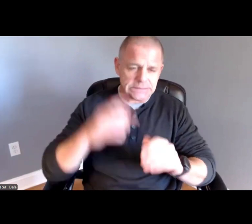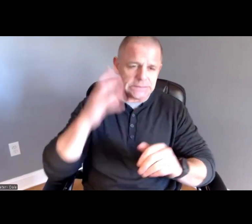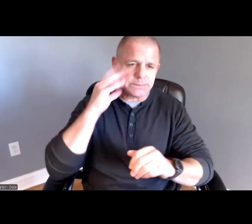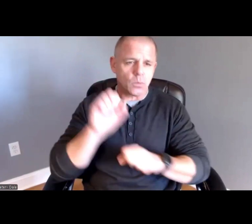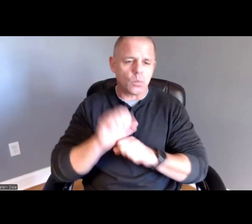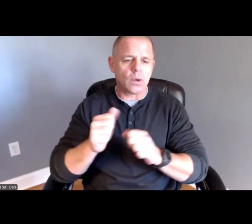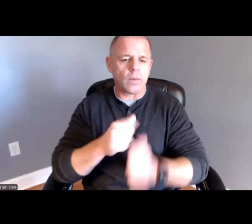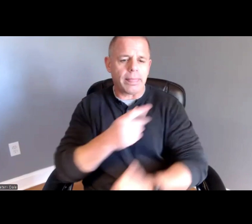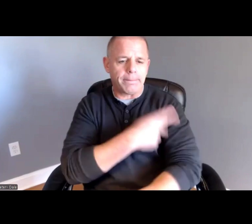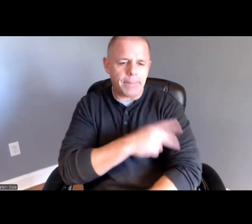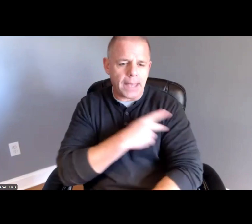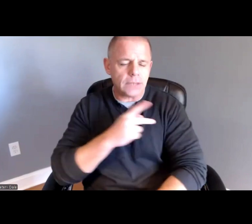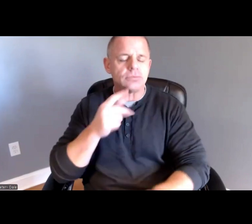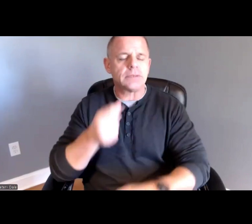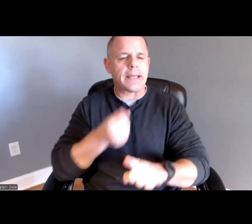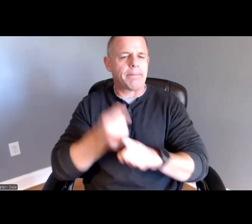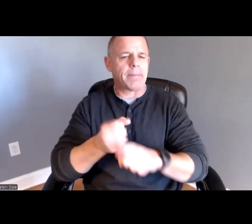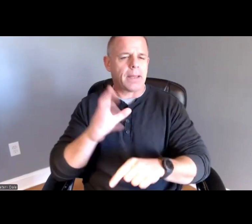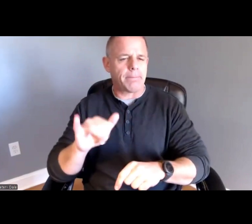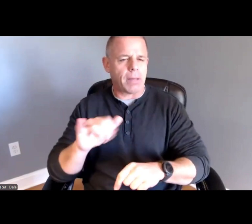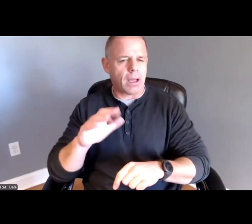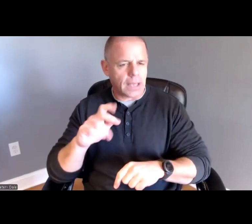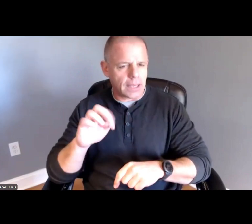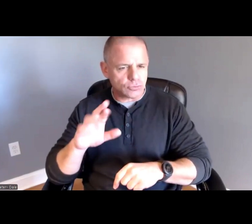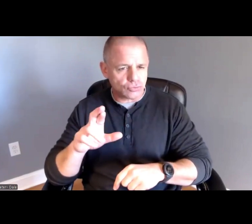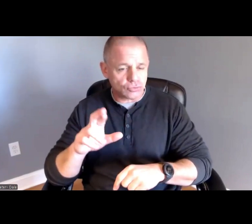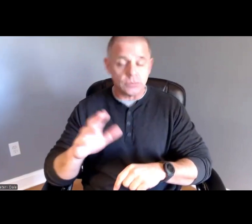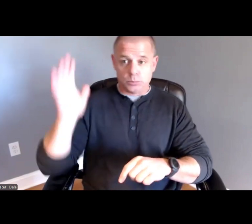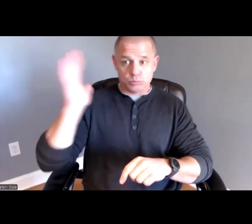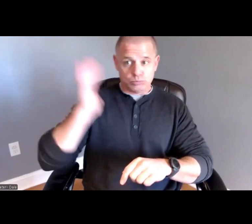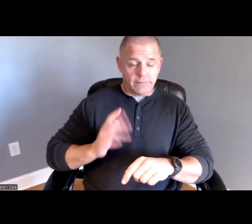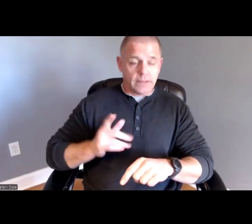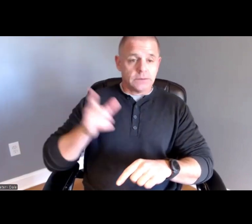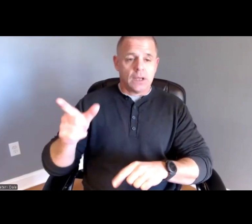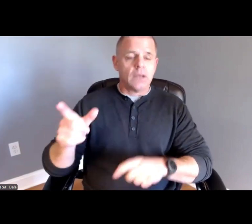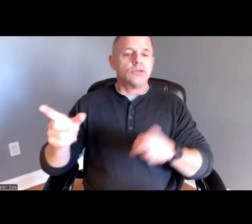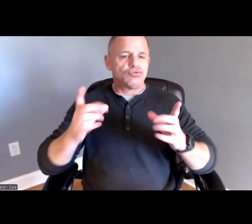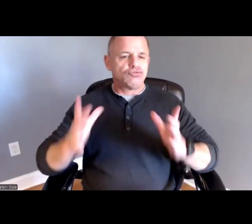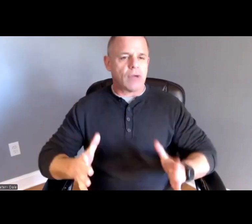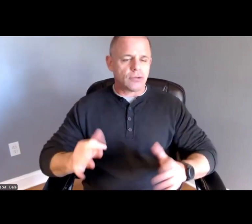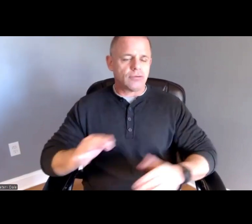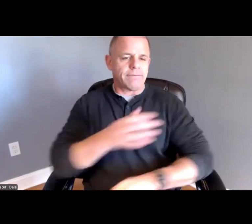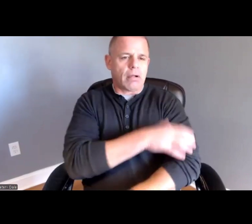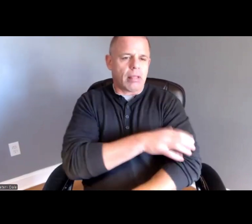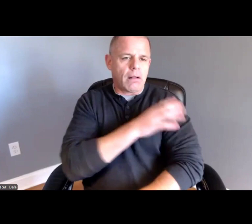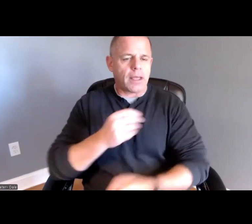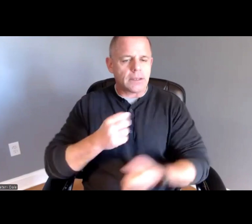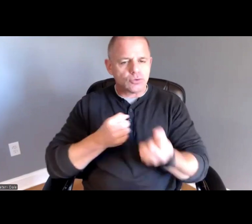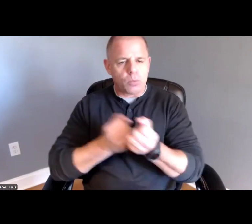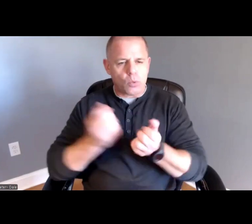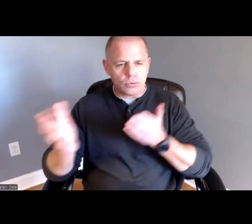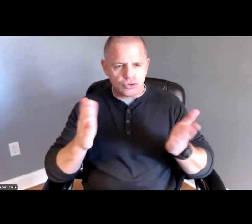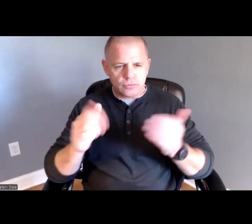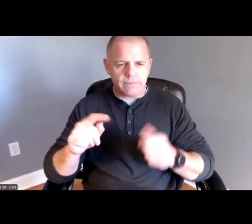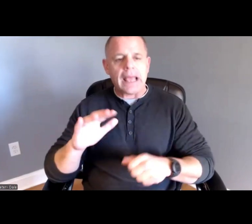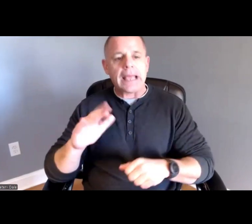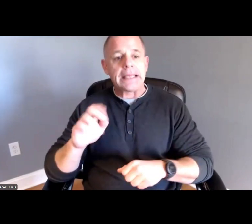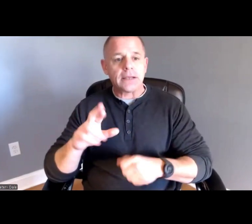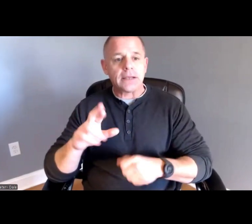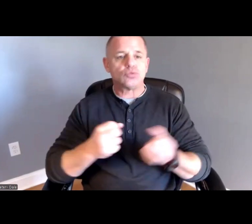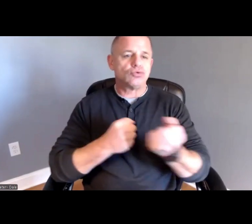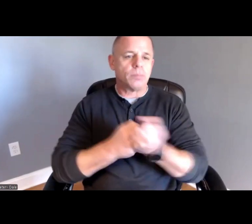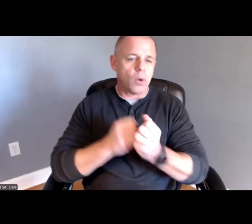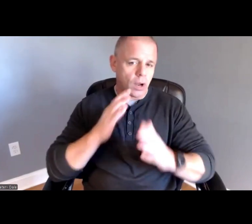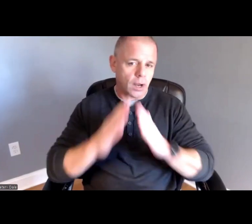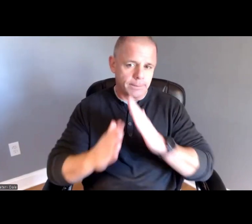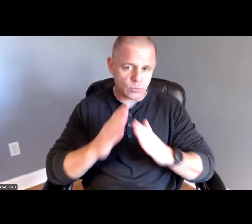patients impacted by cancer, having previously served as the Director of Clinical and Support Services at Cancer Support Community